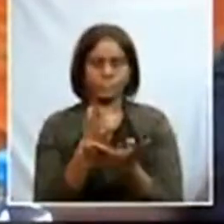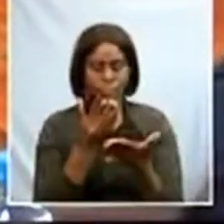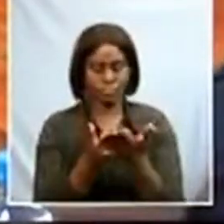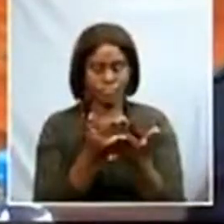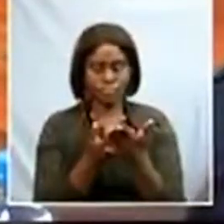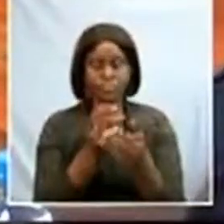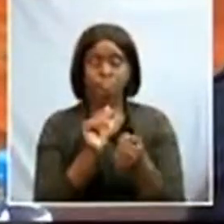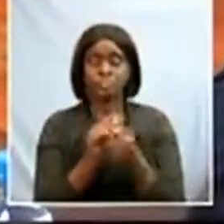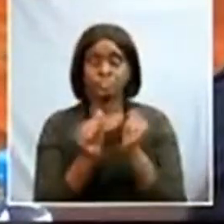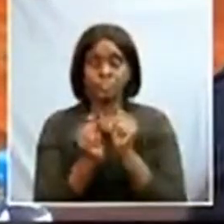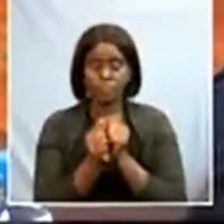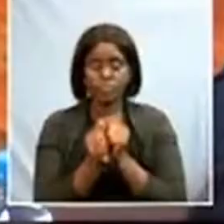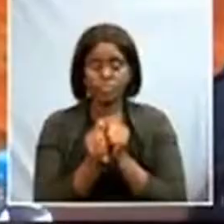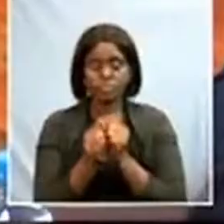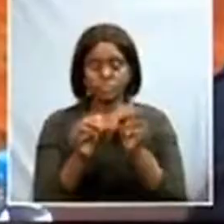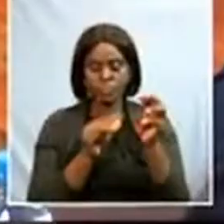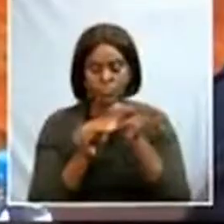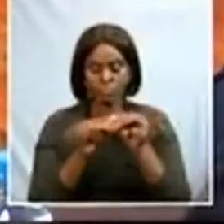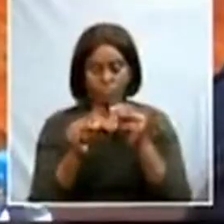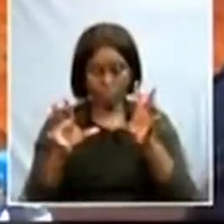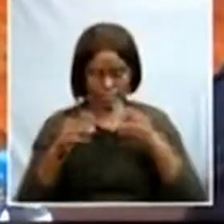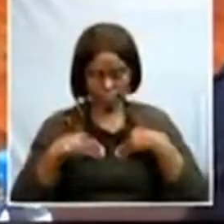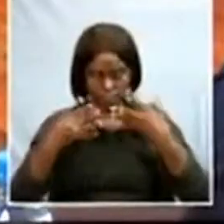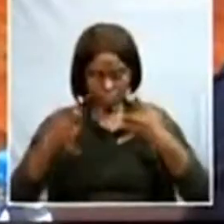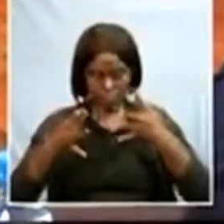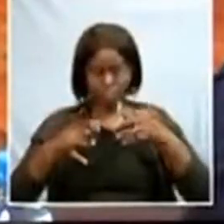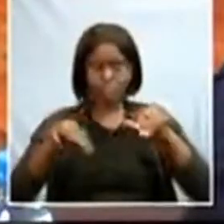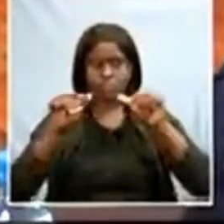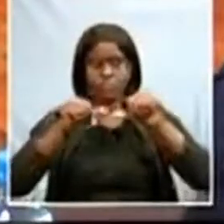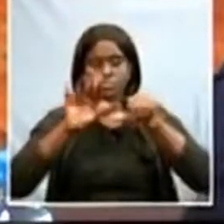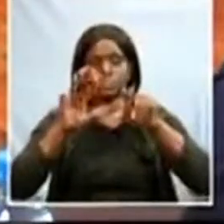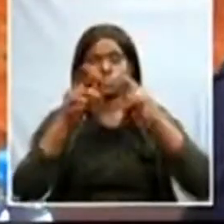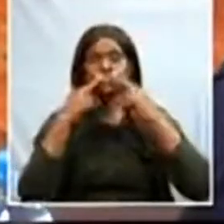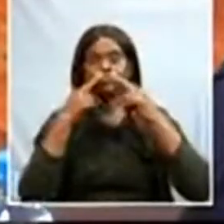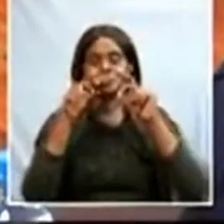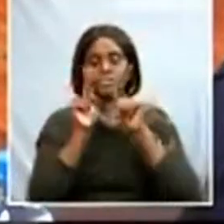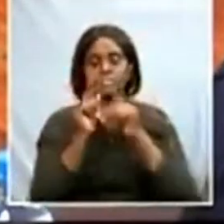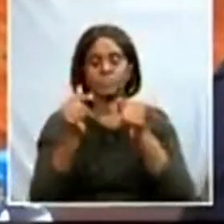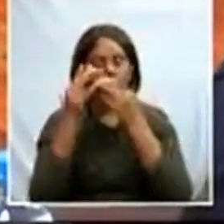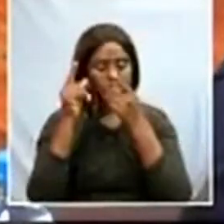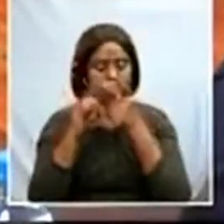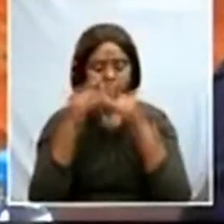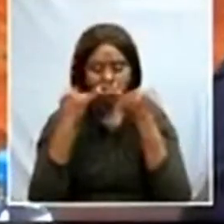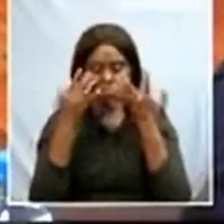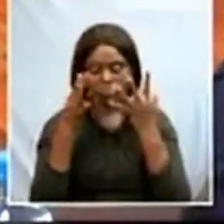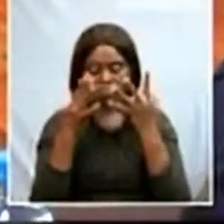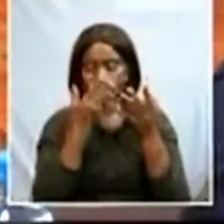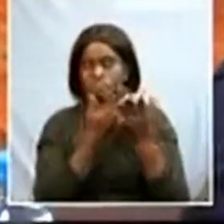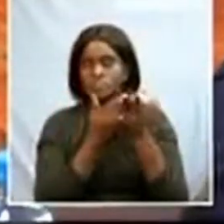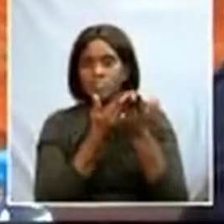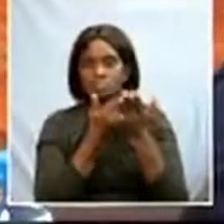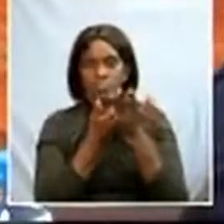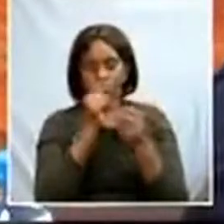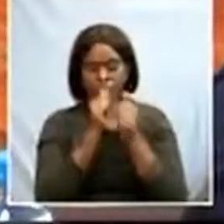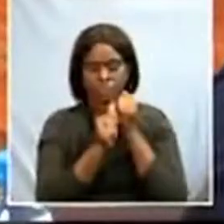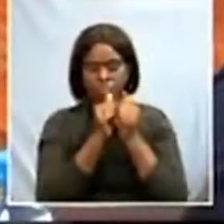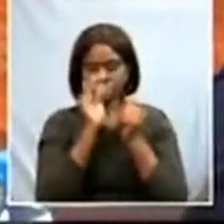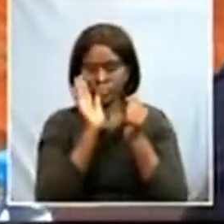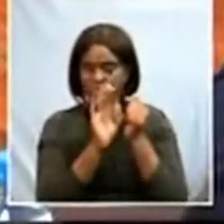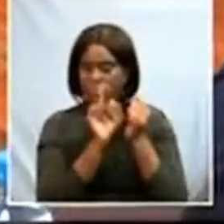Cause of query, management acknowledges the auditor's findings and wish to state that the cause of query was due